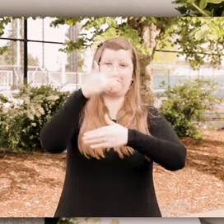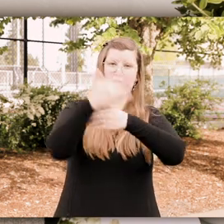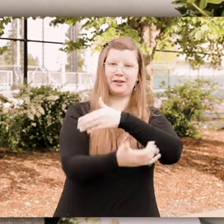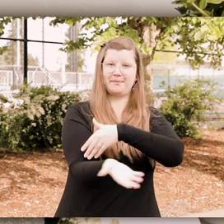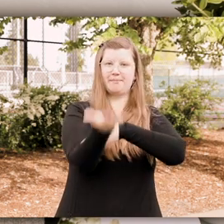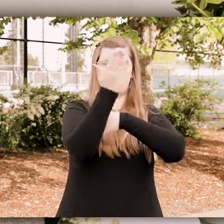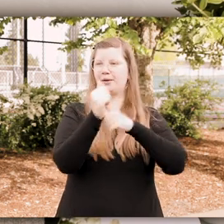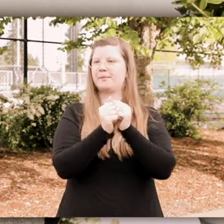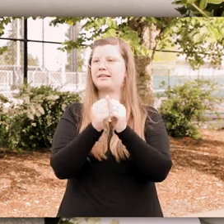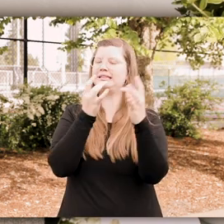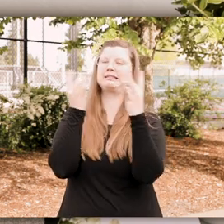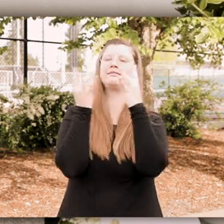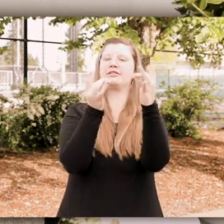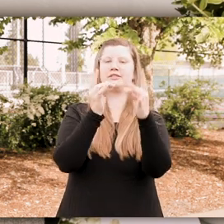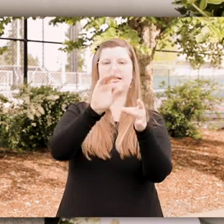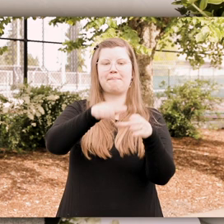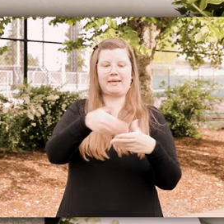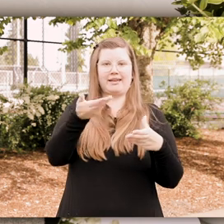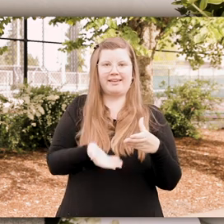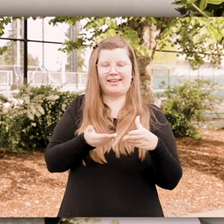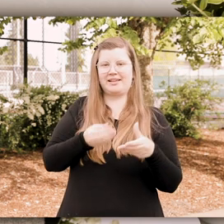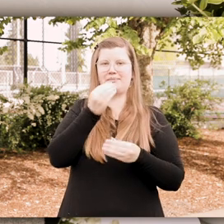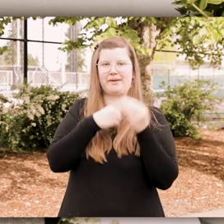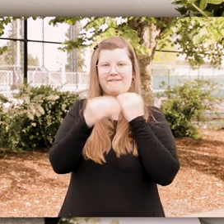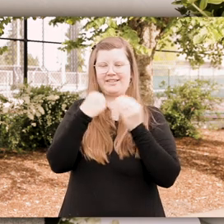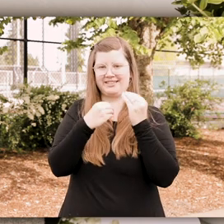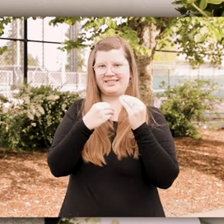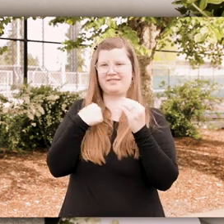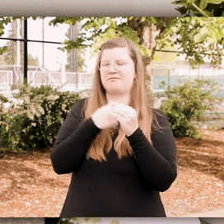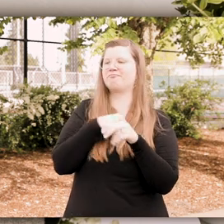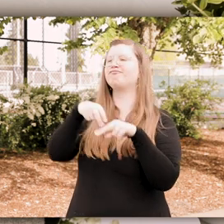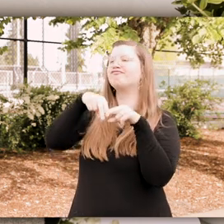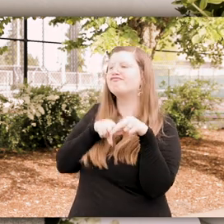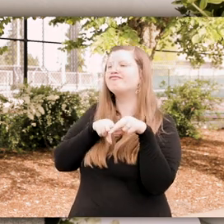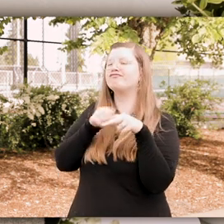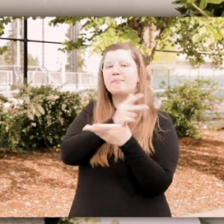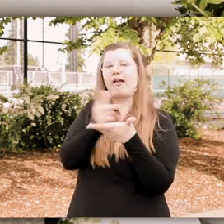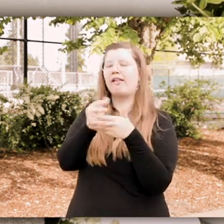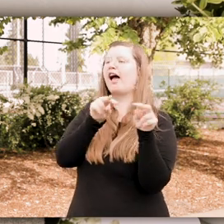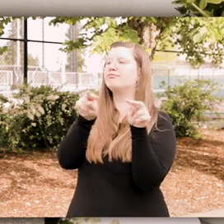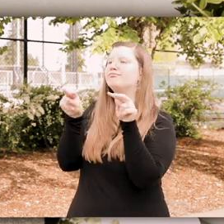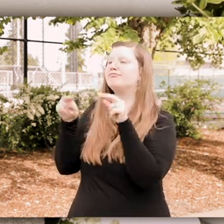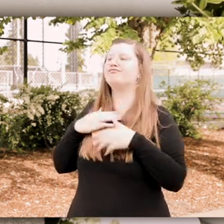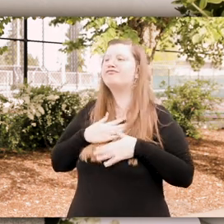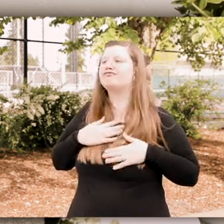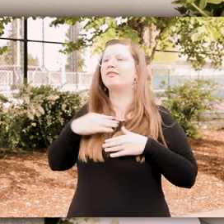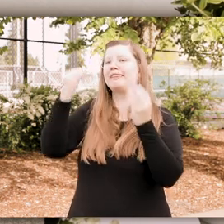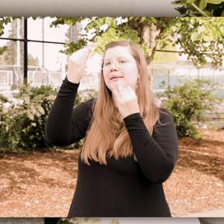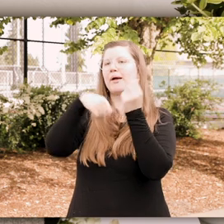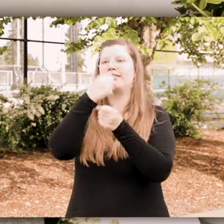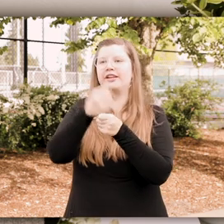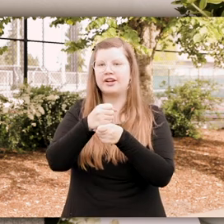pancake breakfast, watching the sunrise as we envisioned the big year ahead of us. A short month later, we filled the gym with green and rallied like